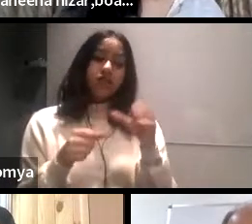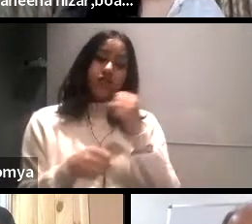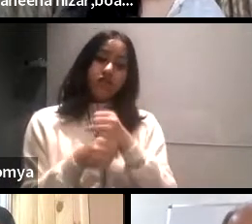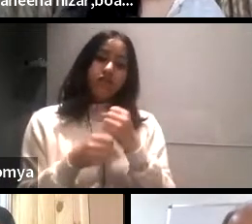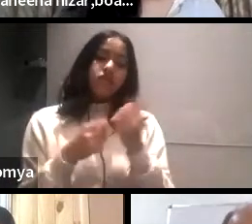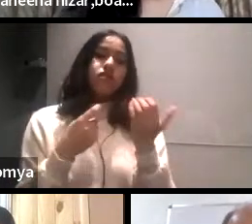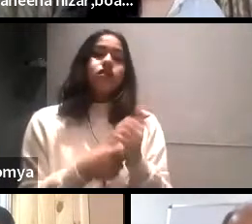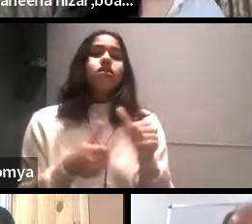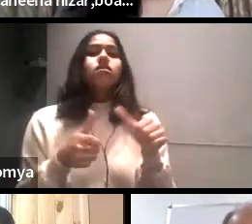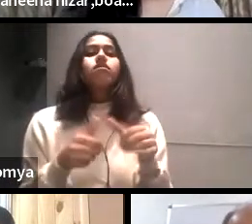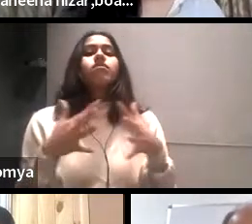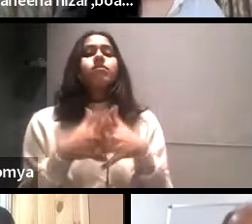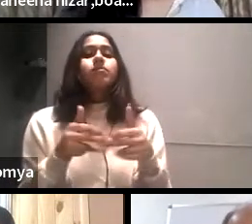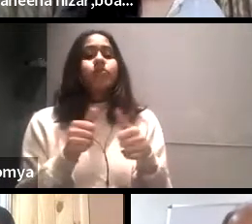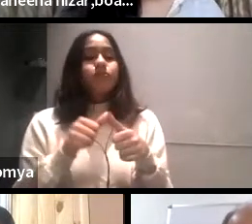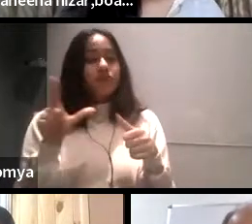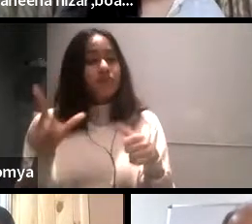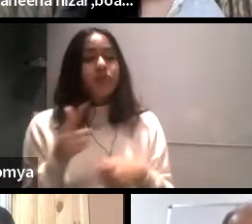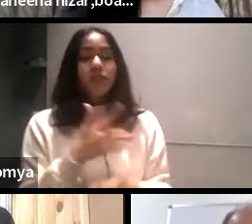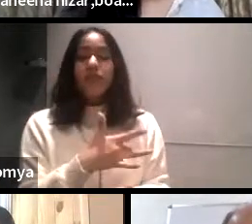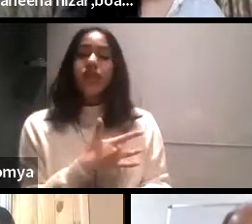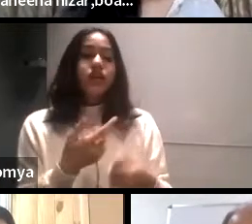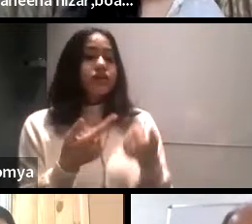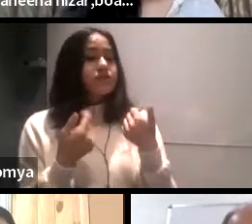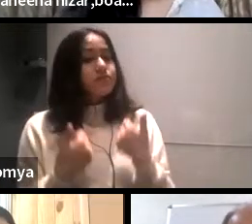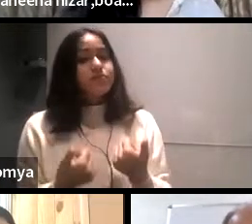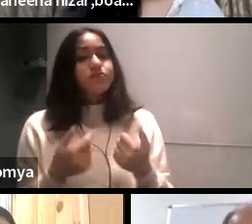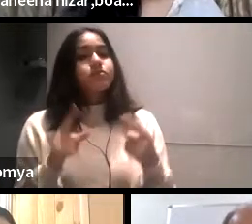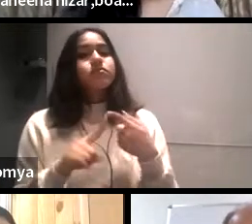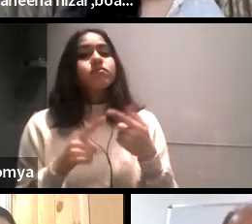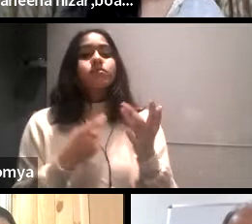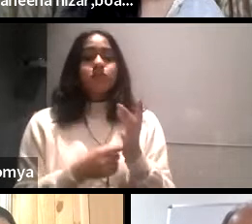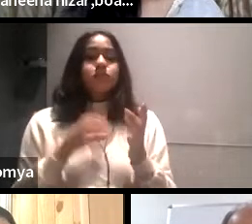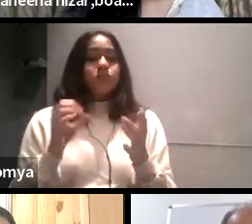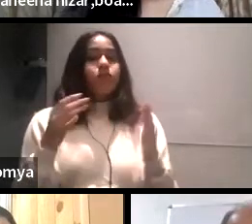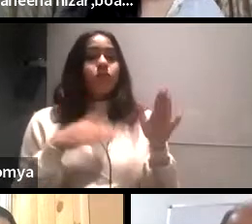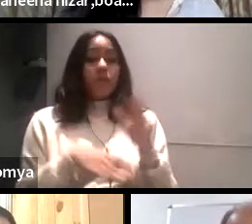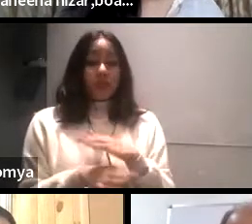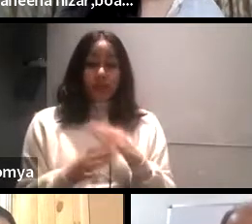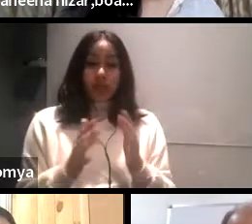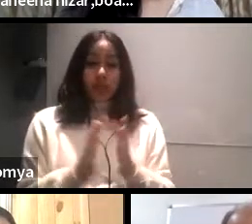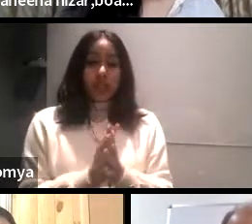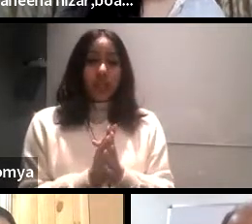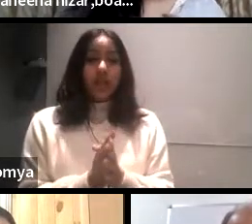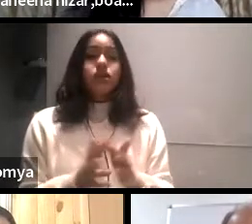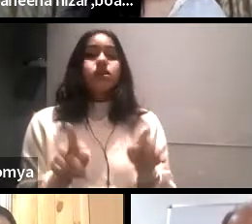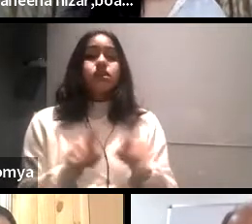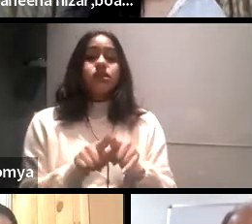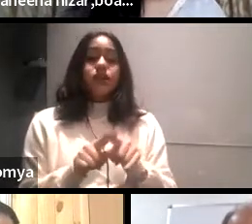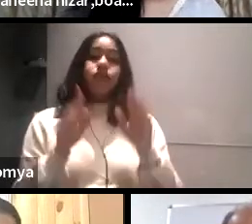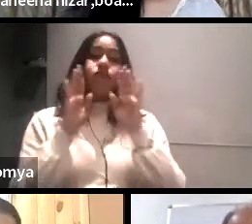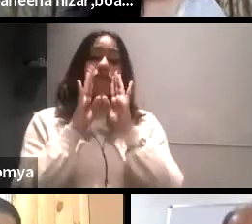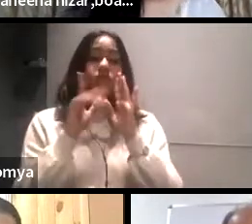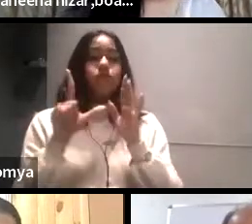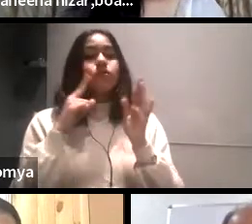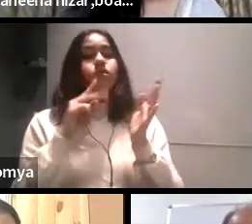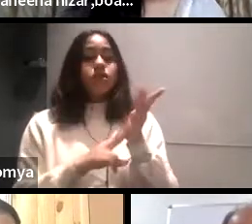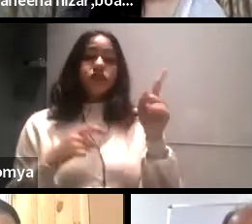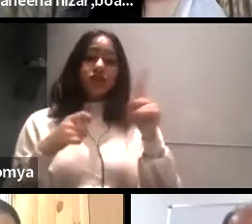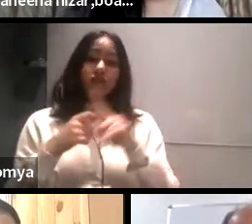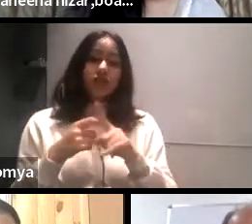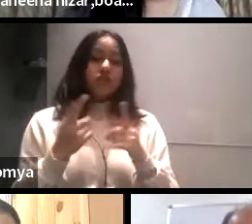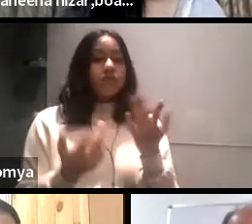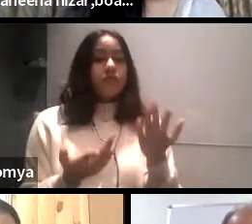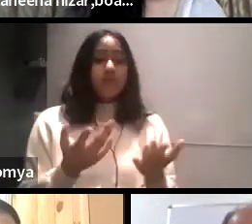enough to be present on that. So Eurosur will be in air with the Eurosur Facebook link on 12